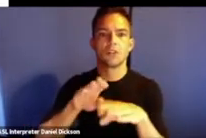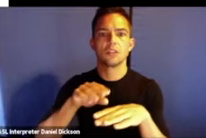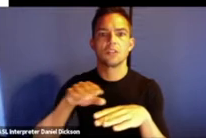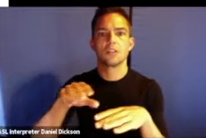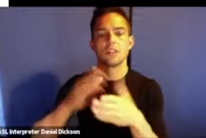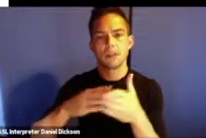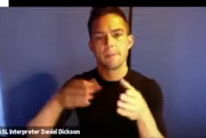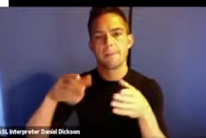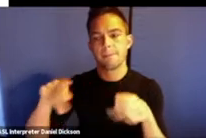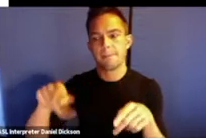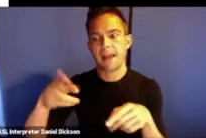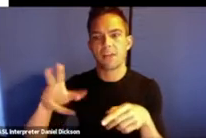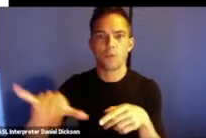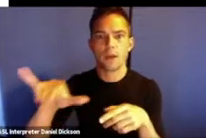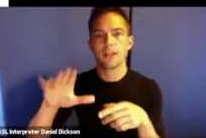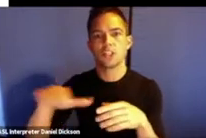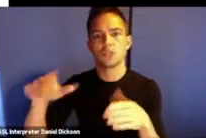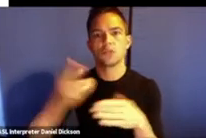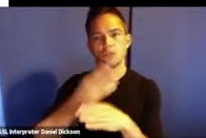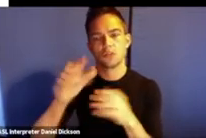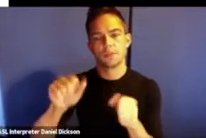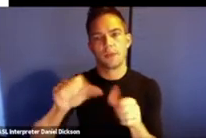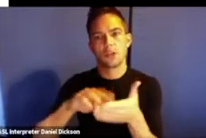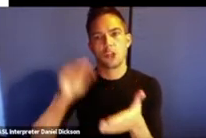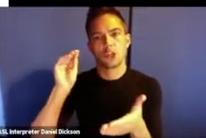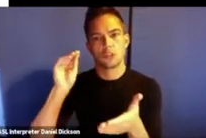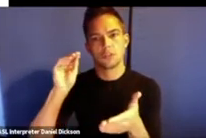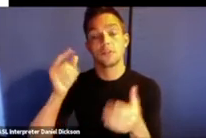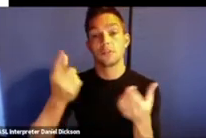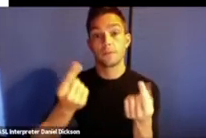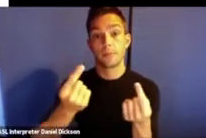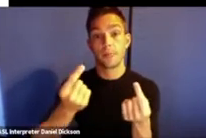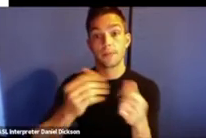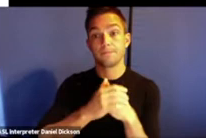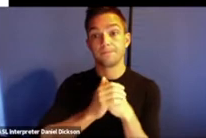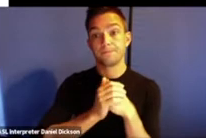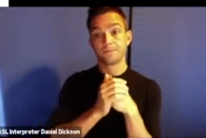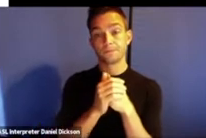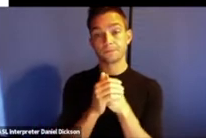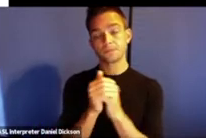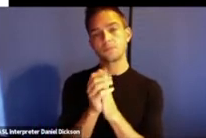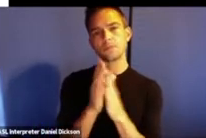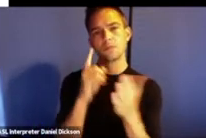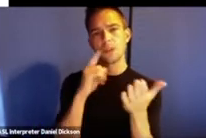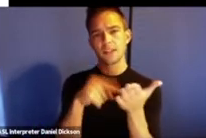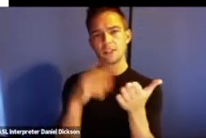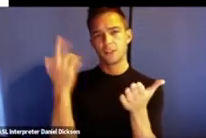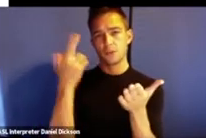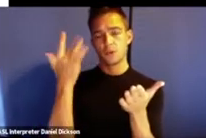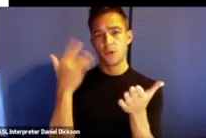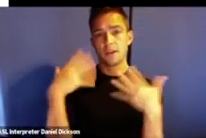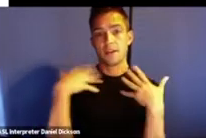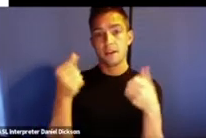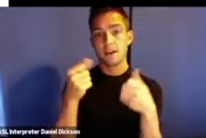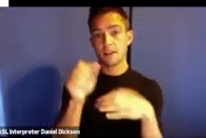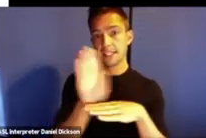use to learn. So what we really want to do here is that, and I think this is why the health